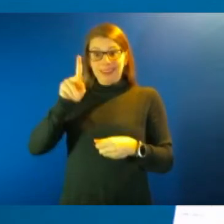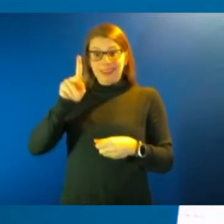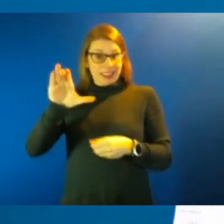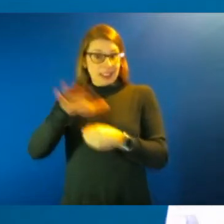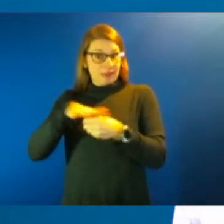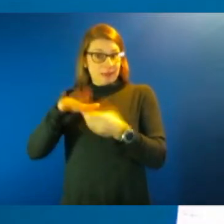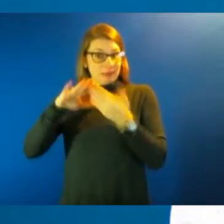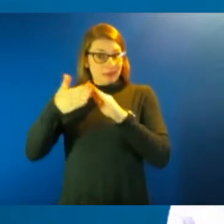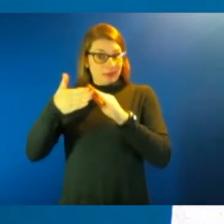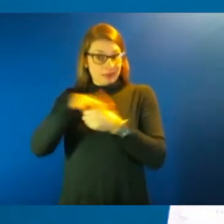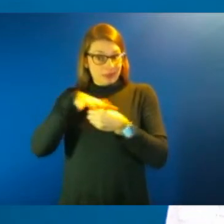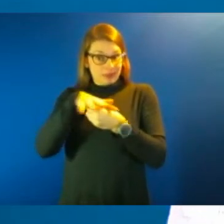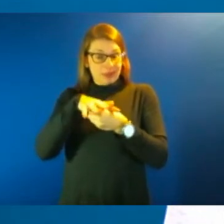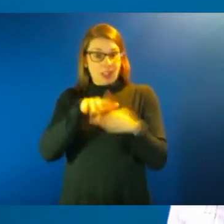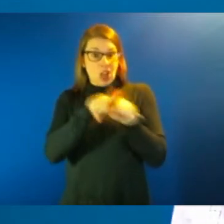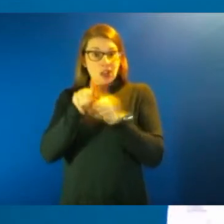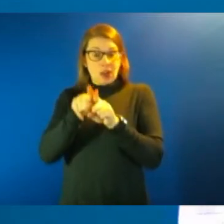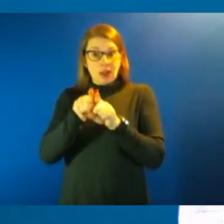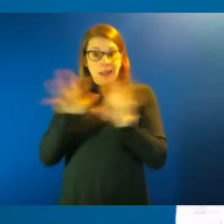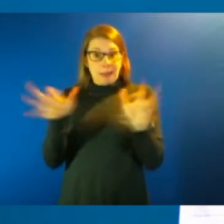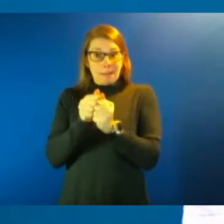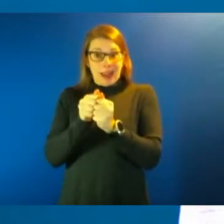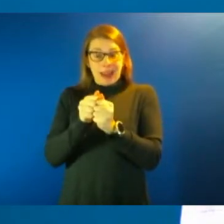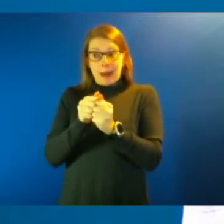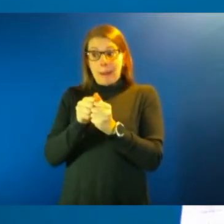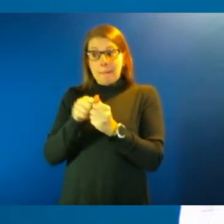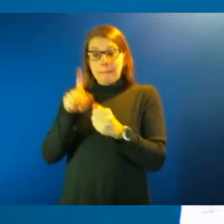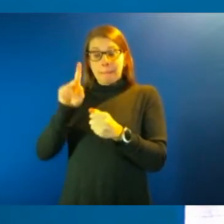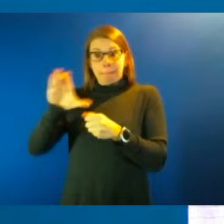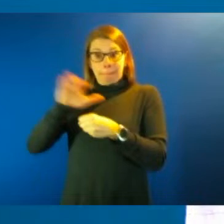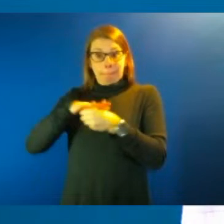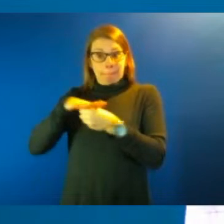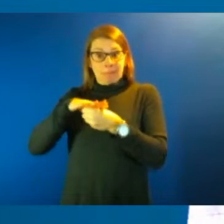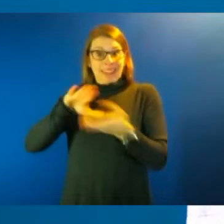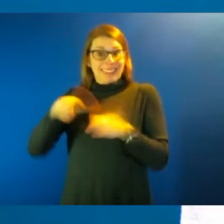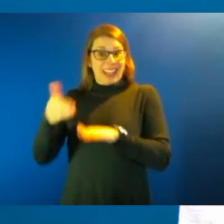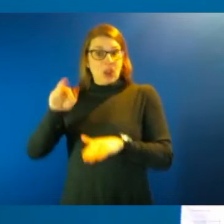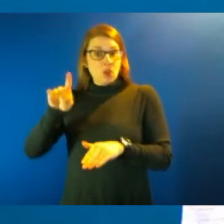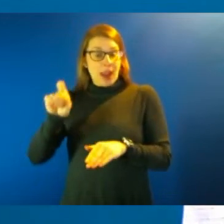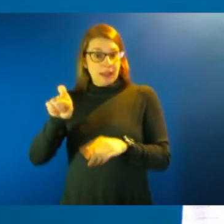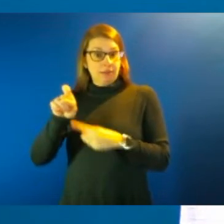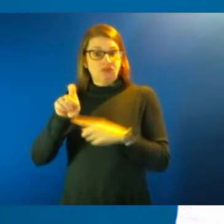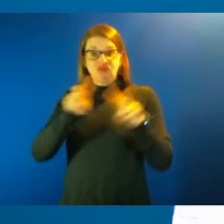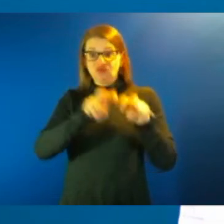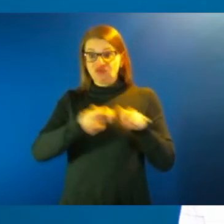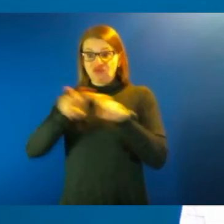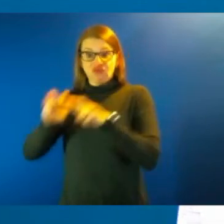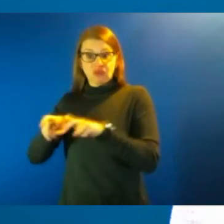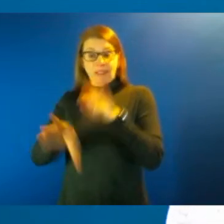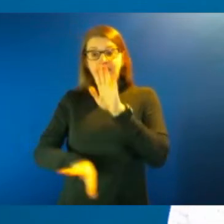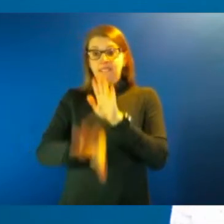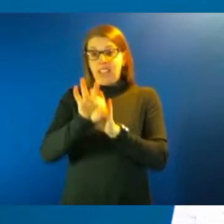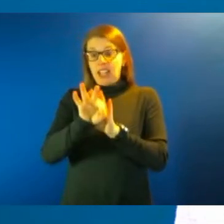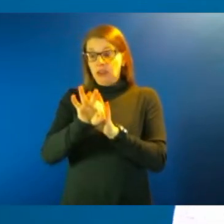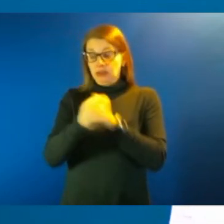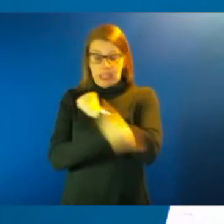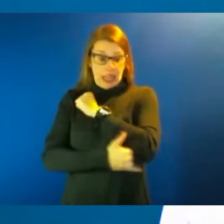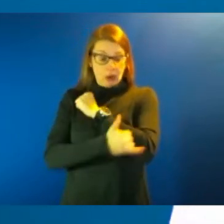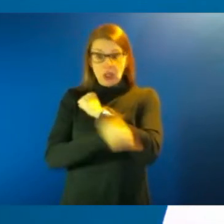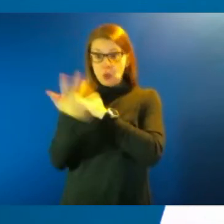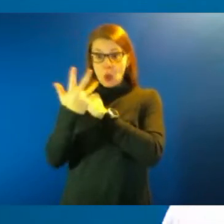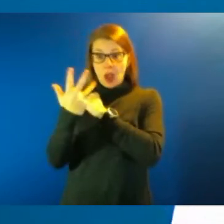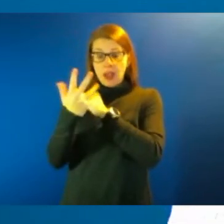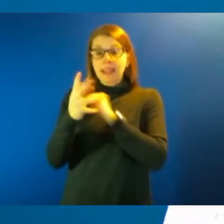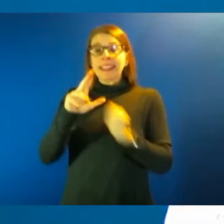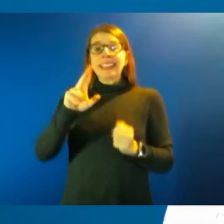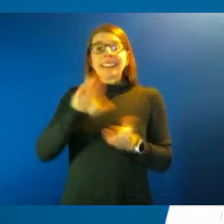the combined metro average death rate, and compared those. And so what we found was that there were a number of counties that had death rates